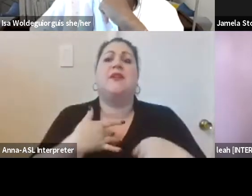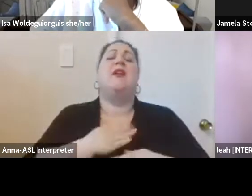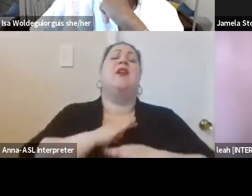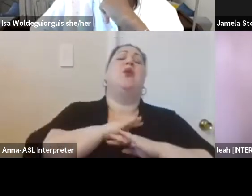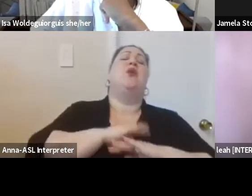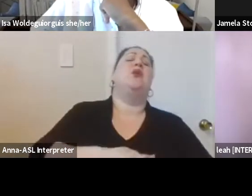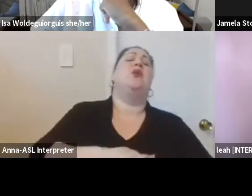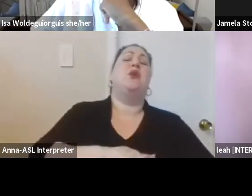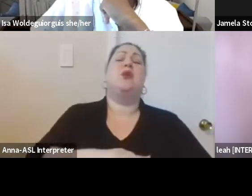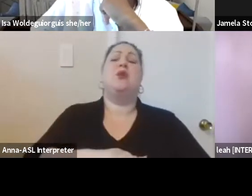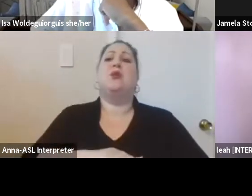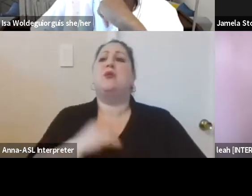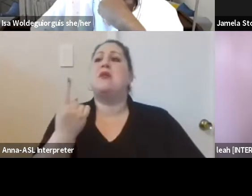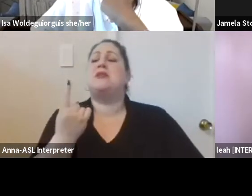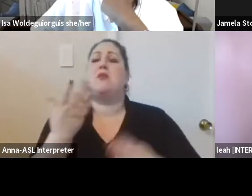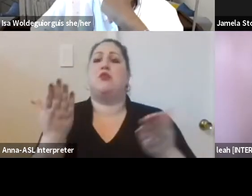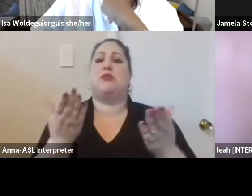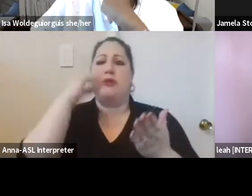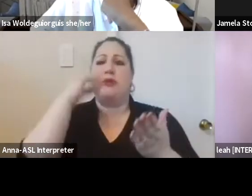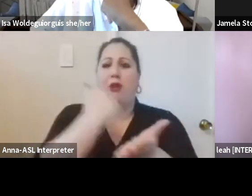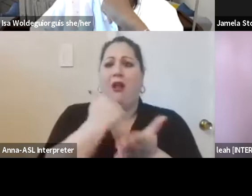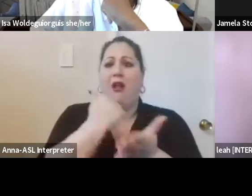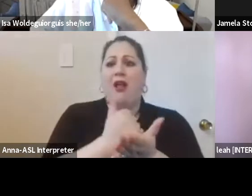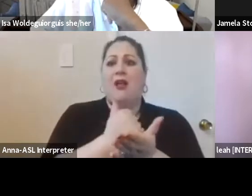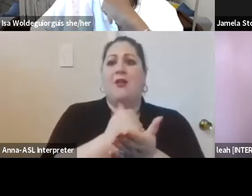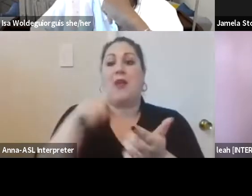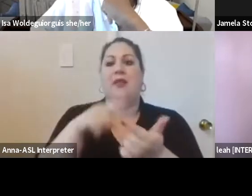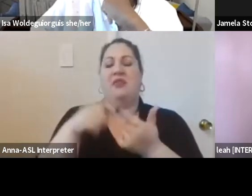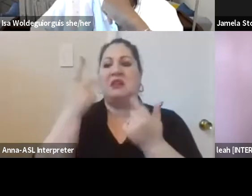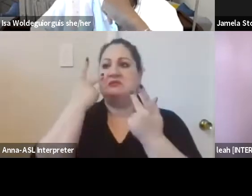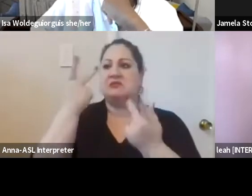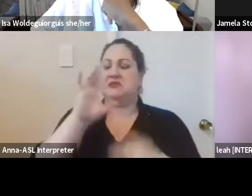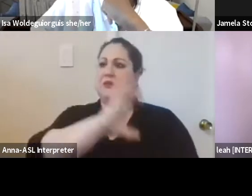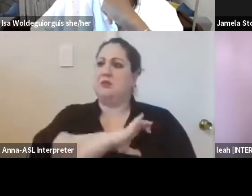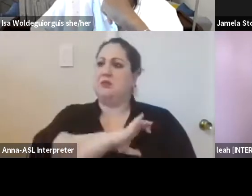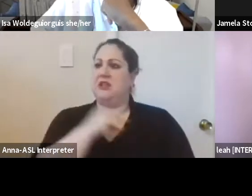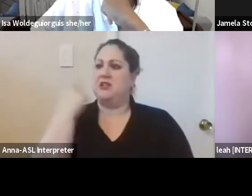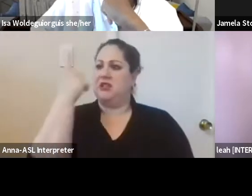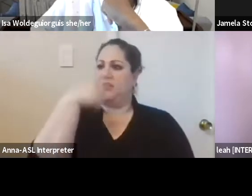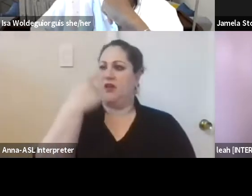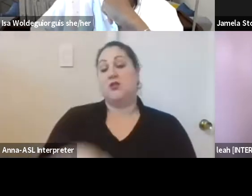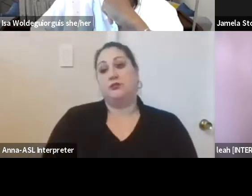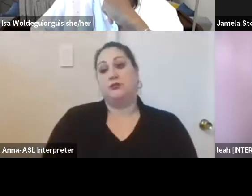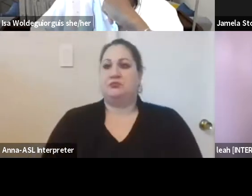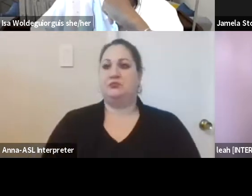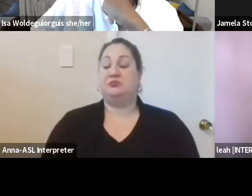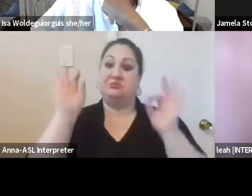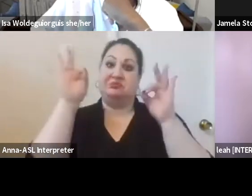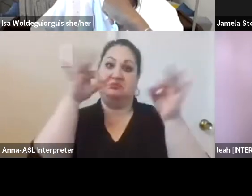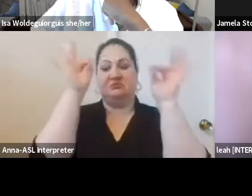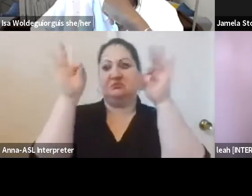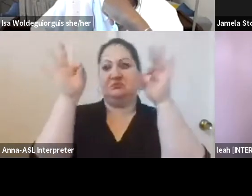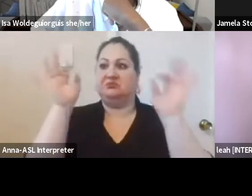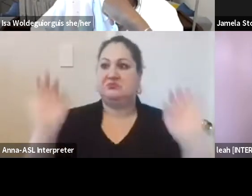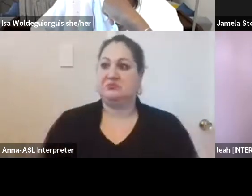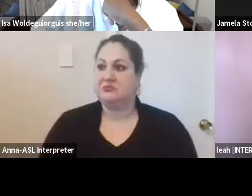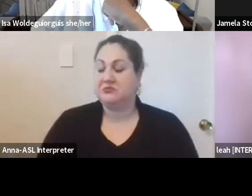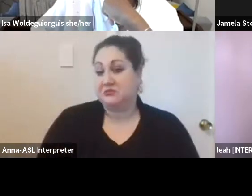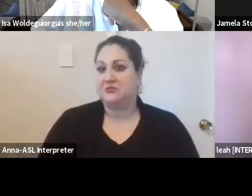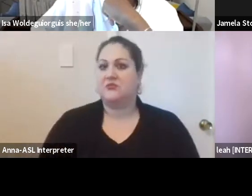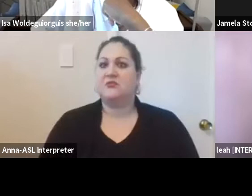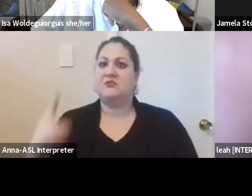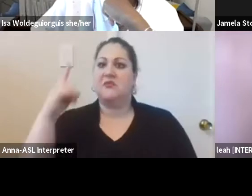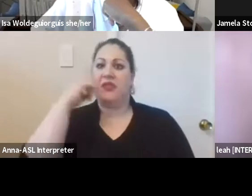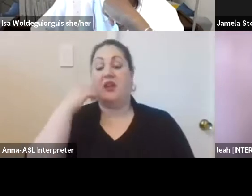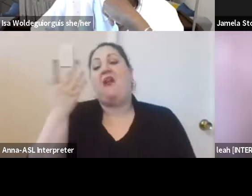to the cops, just to see their face like they didn't want to be here. Eye rolls we get, possibly thinking, oh, we got